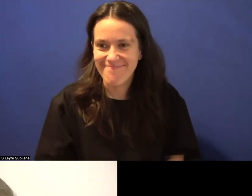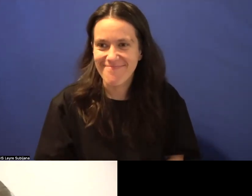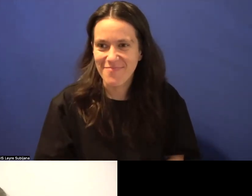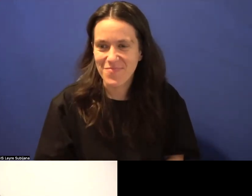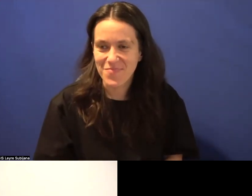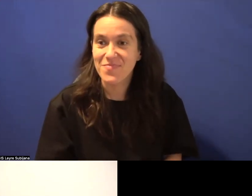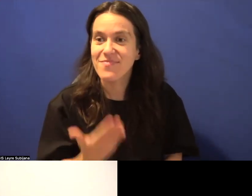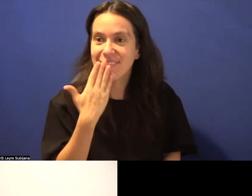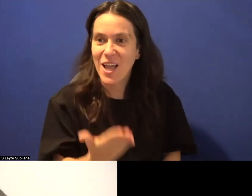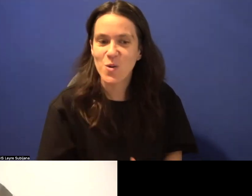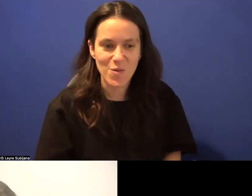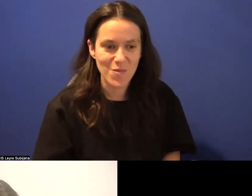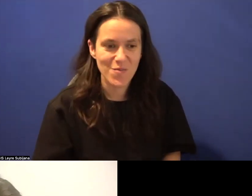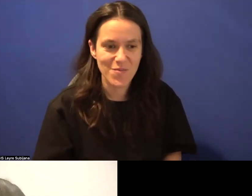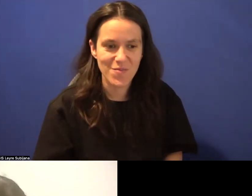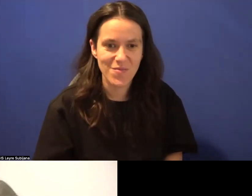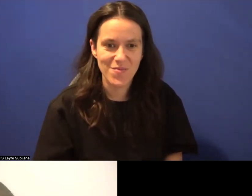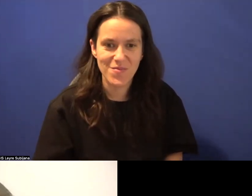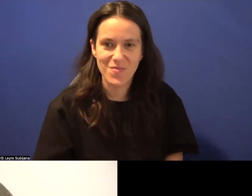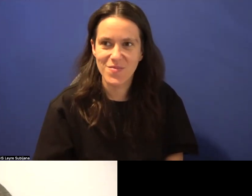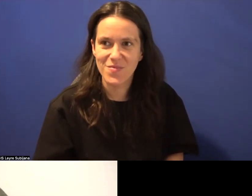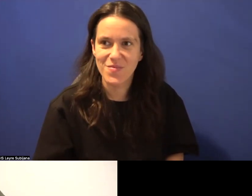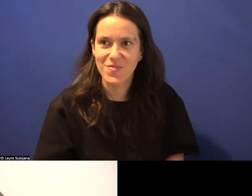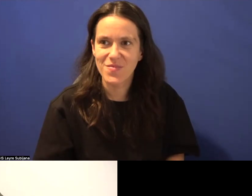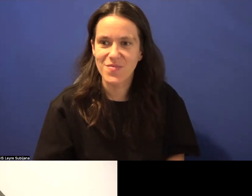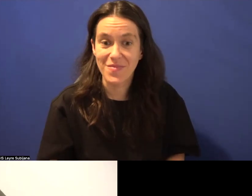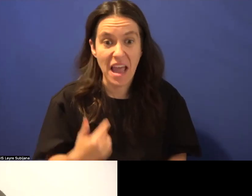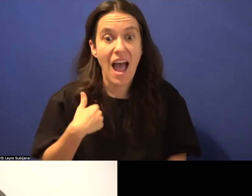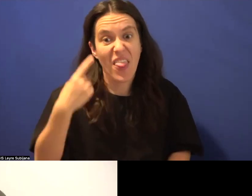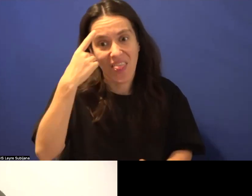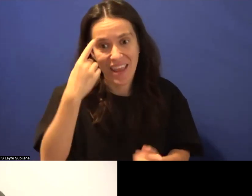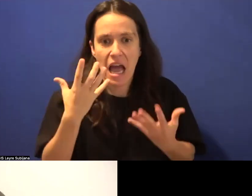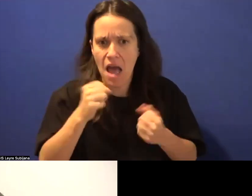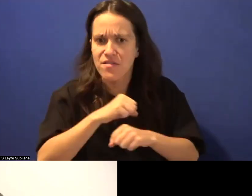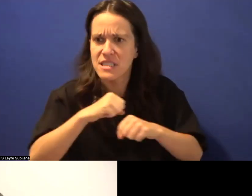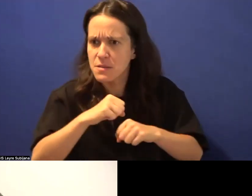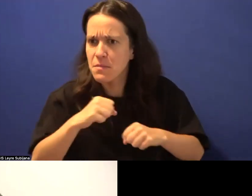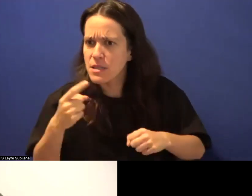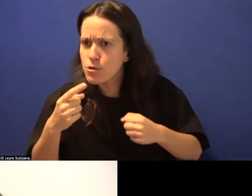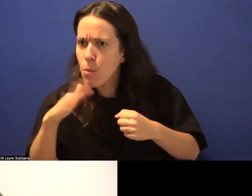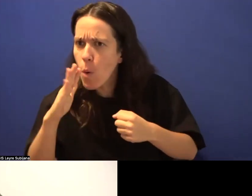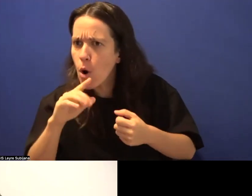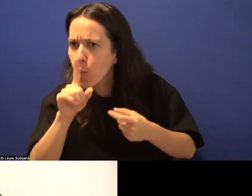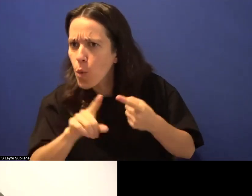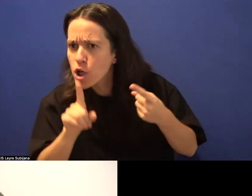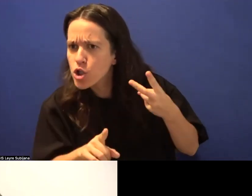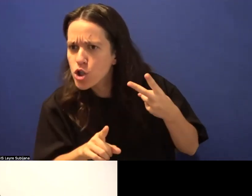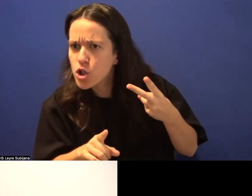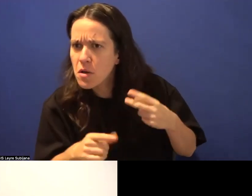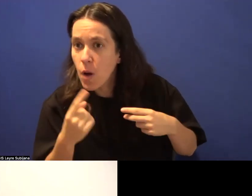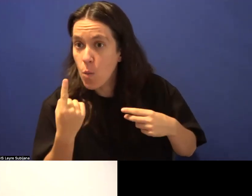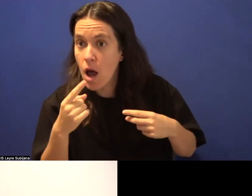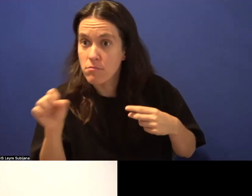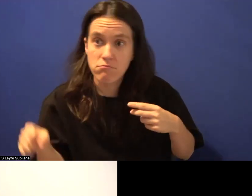Thank you. I think we have space for a couple of questions, and one question just came